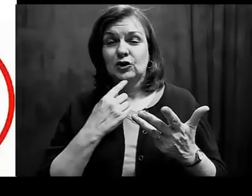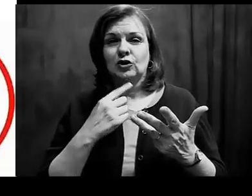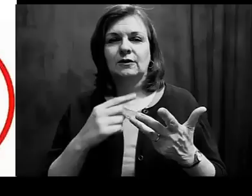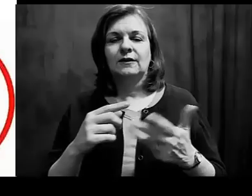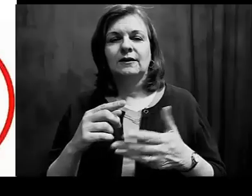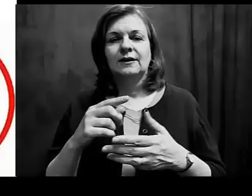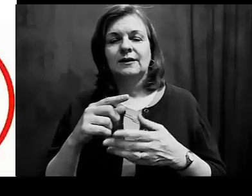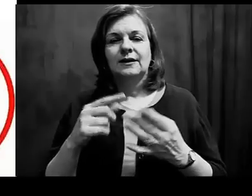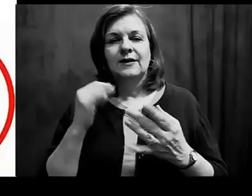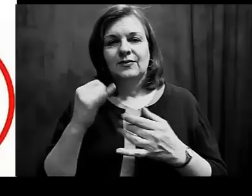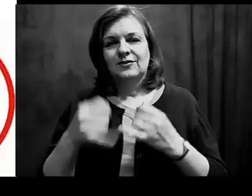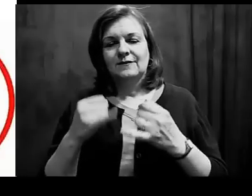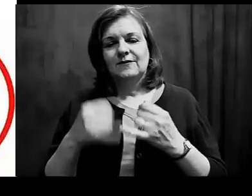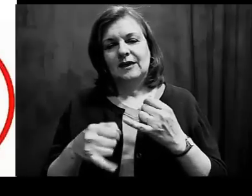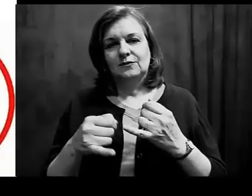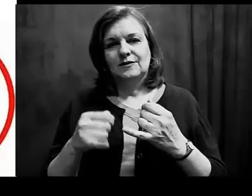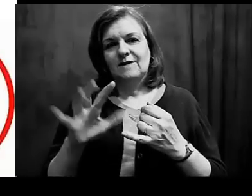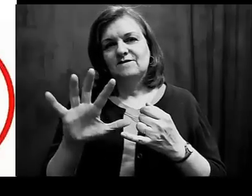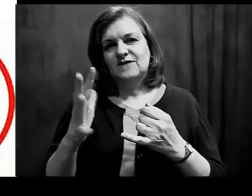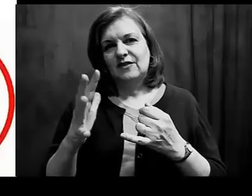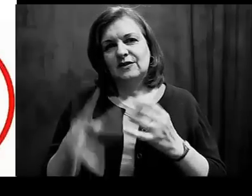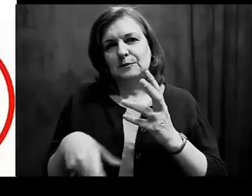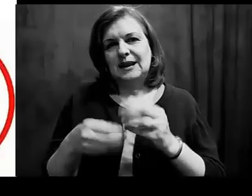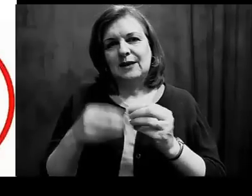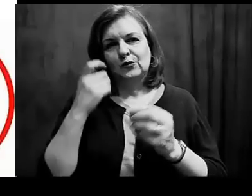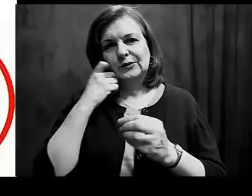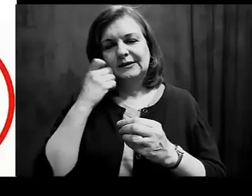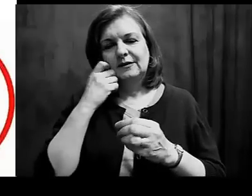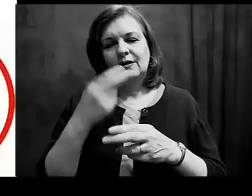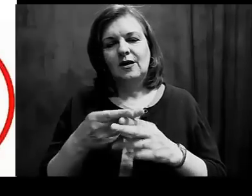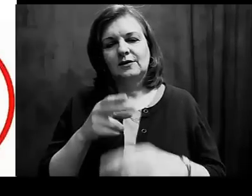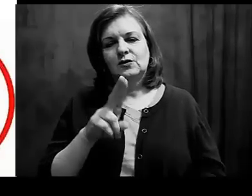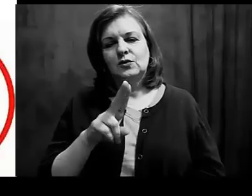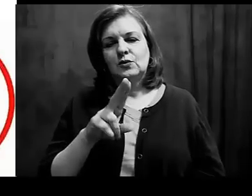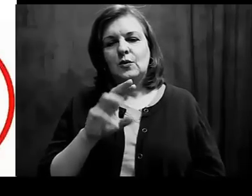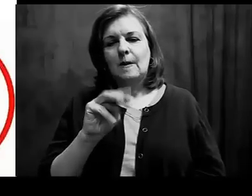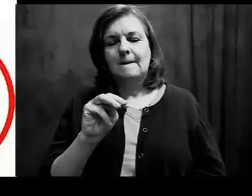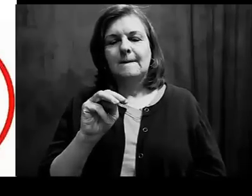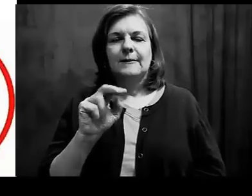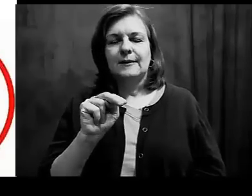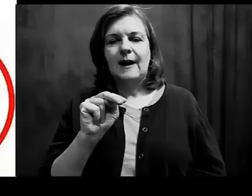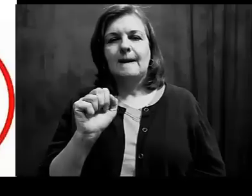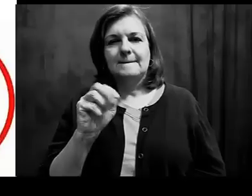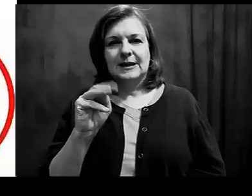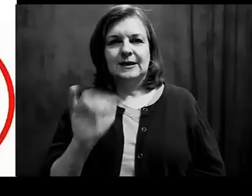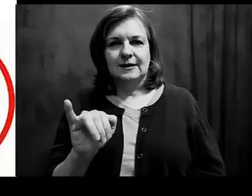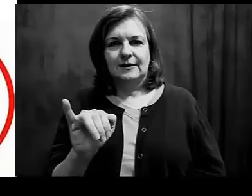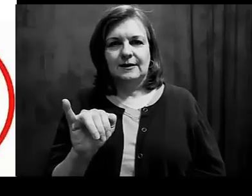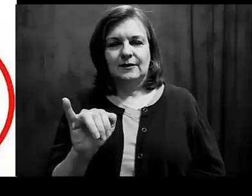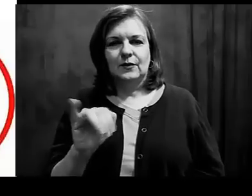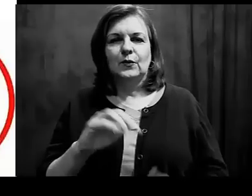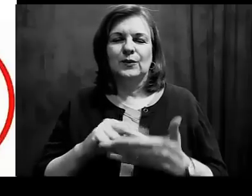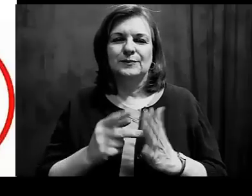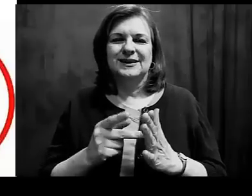In recent years, we've added a fifth taste known as umami, or this savory